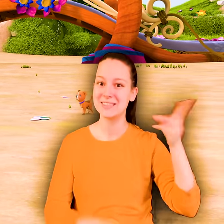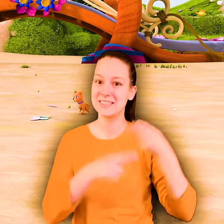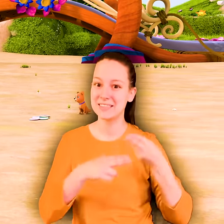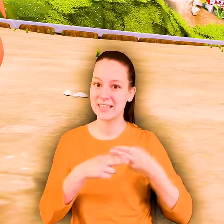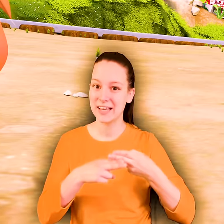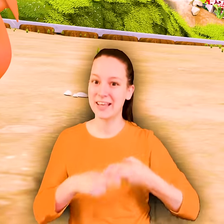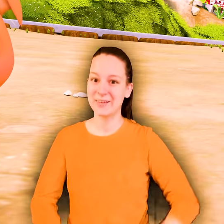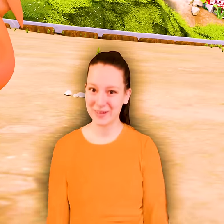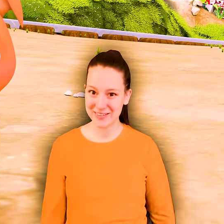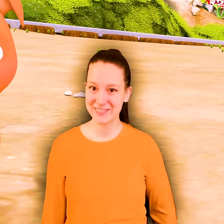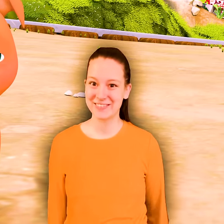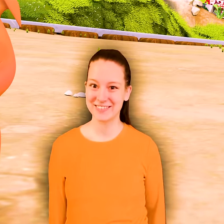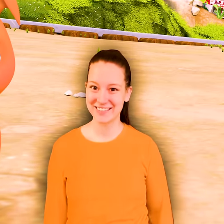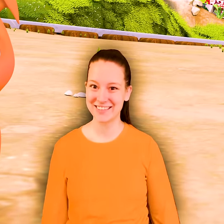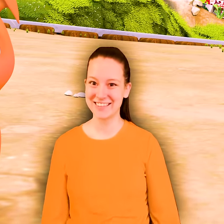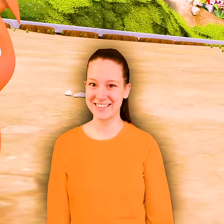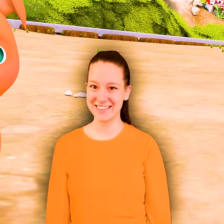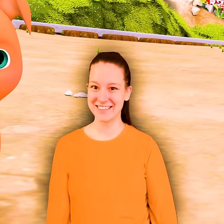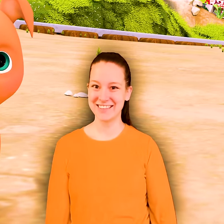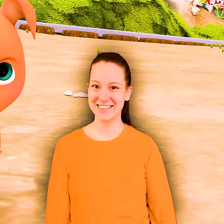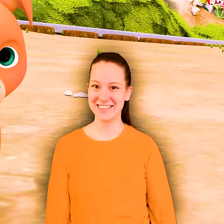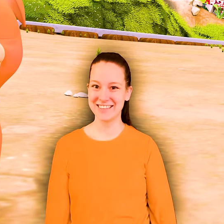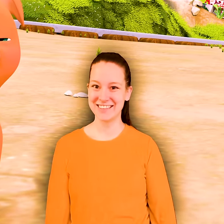bingo was his name-o